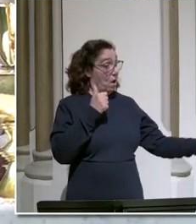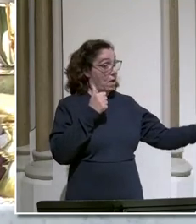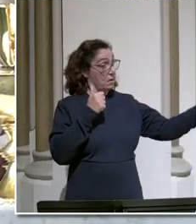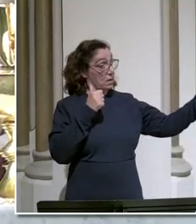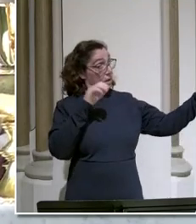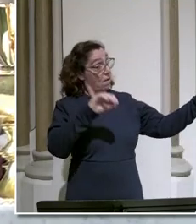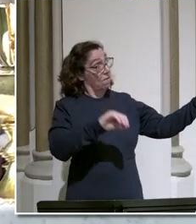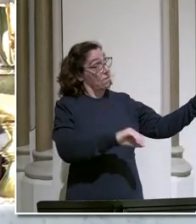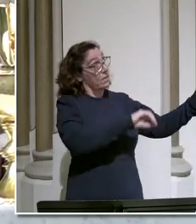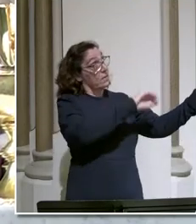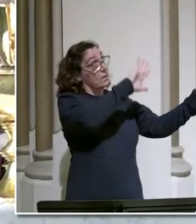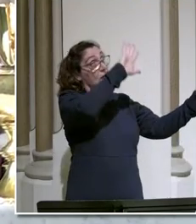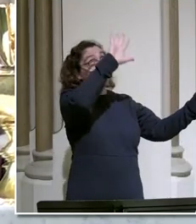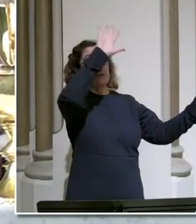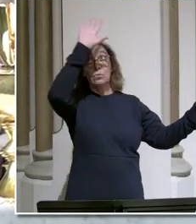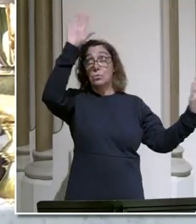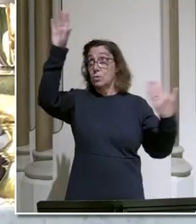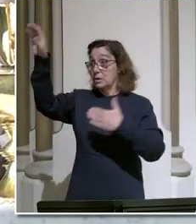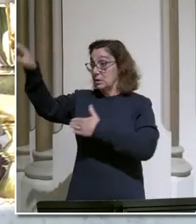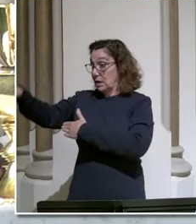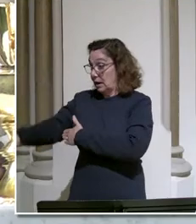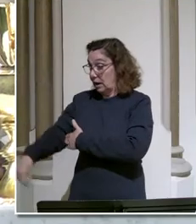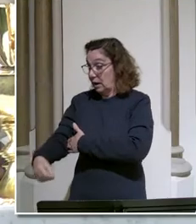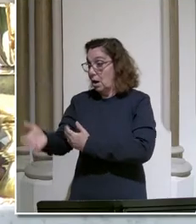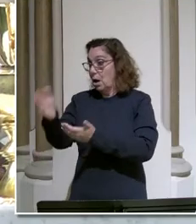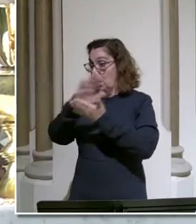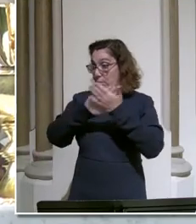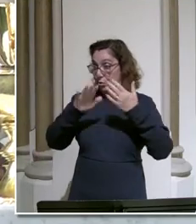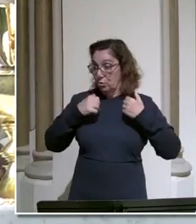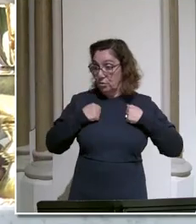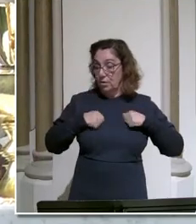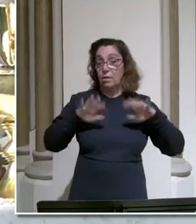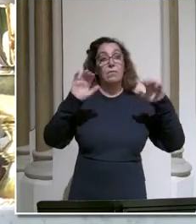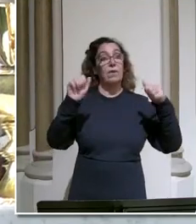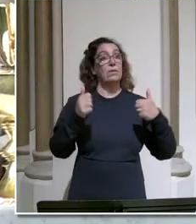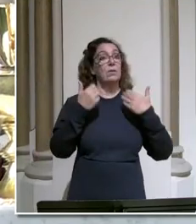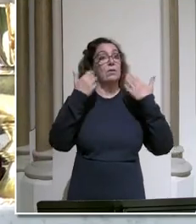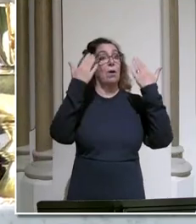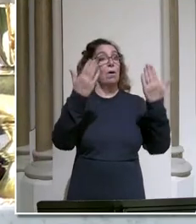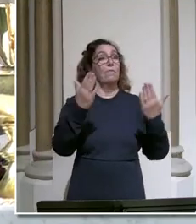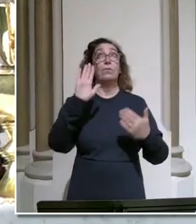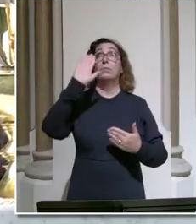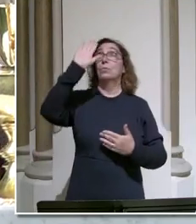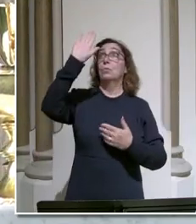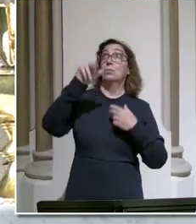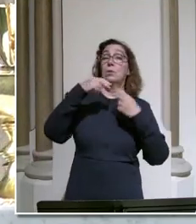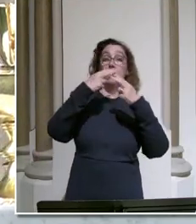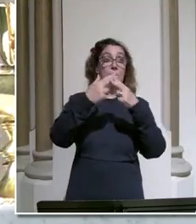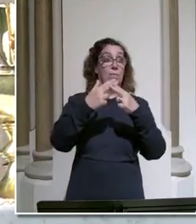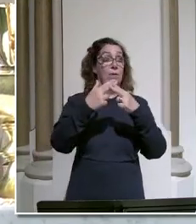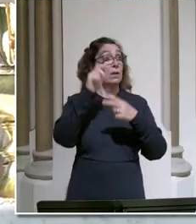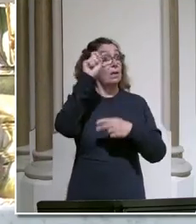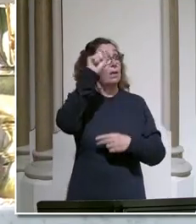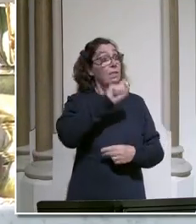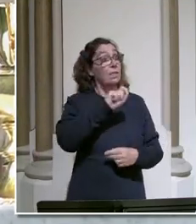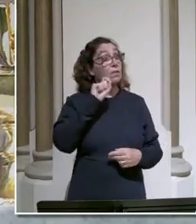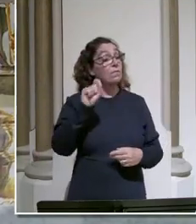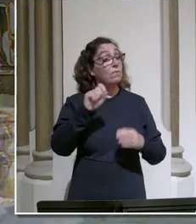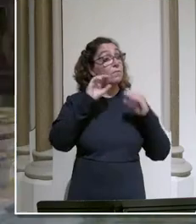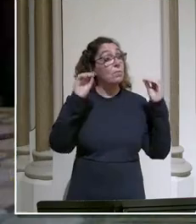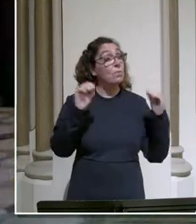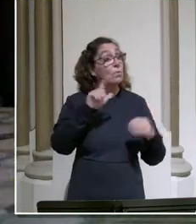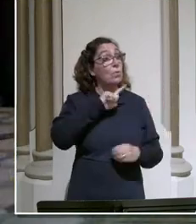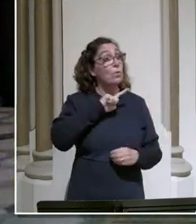sun to its setting, a pure sacrifice may be offered to your name. Therefore, O